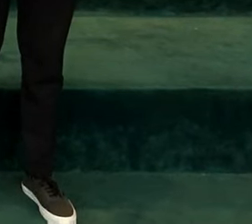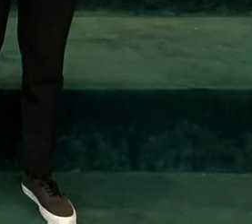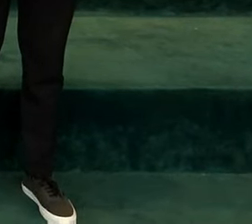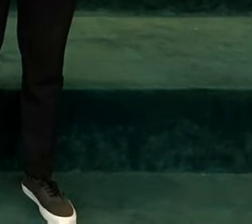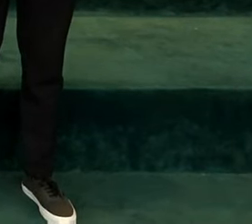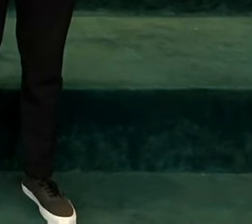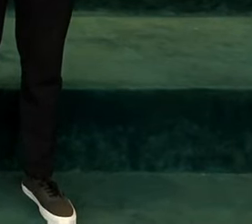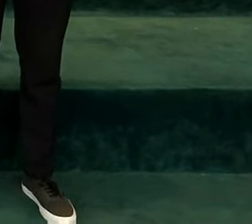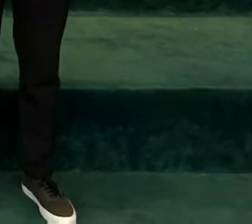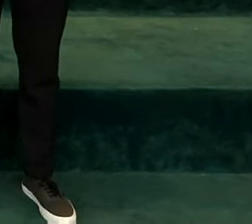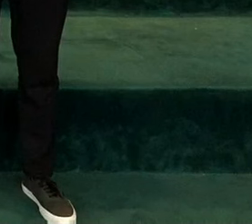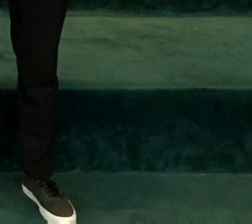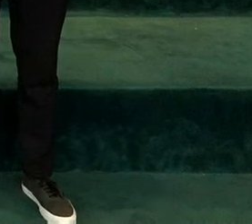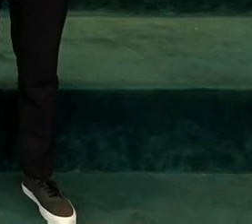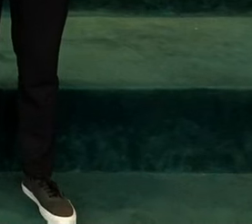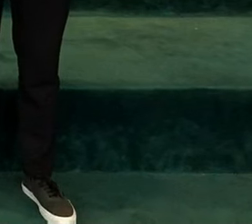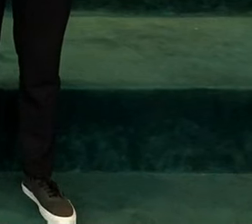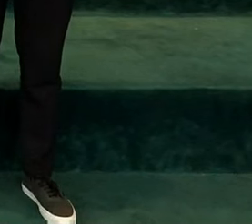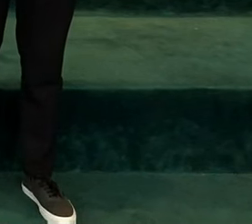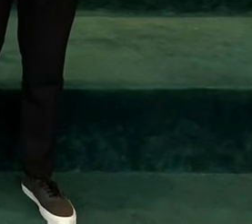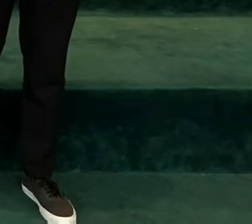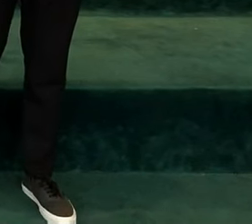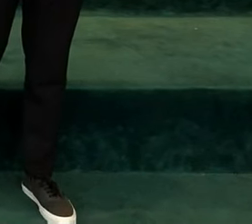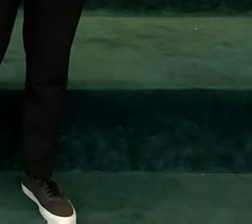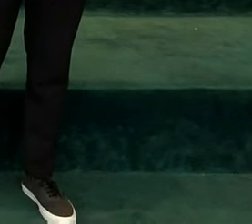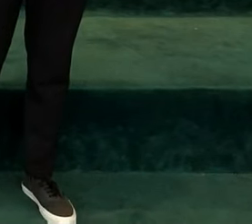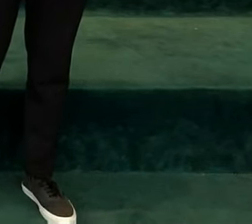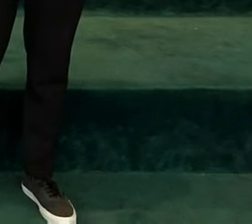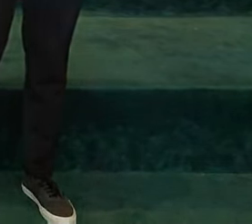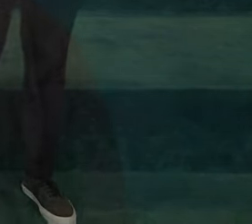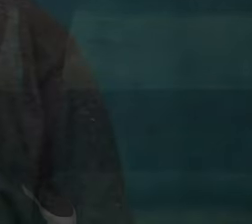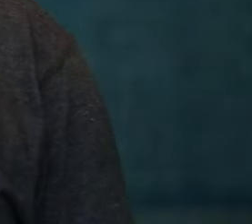nitembee kama Enoko,